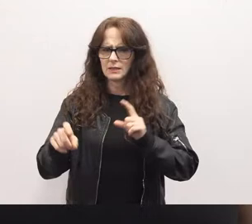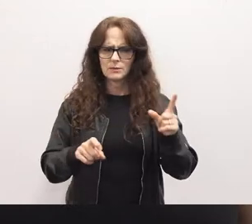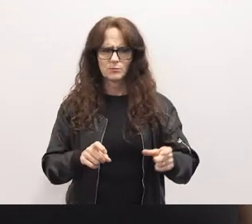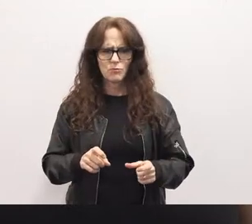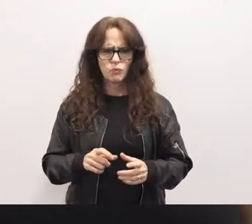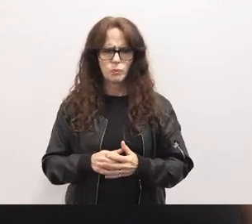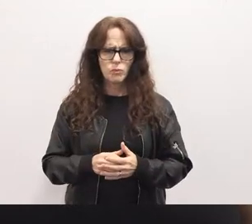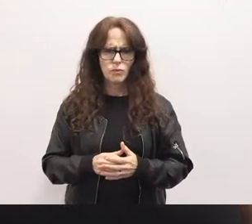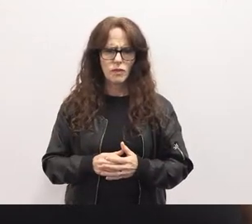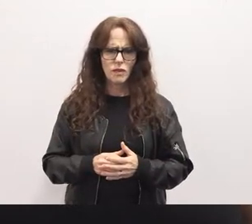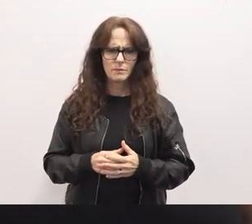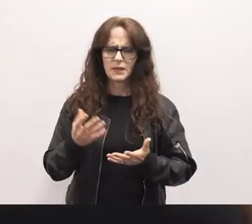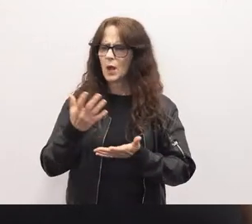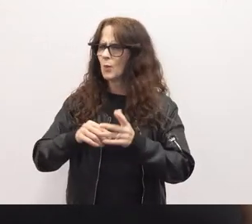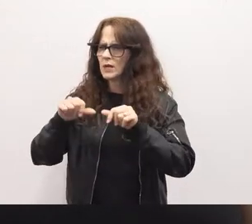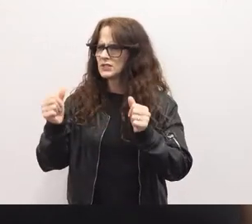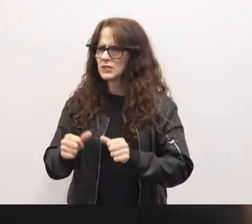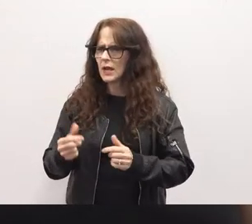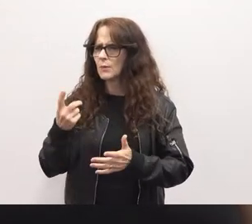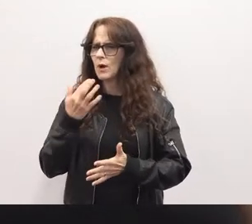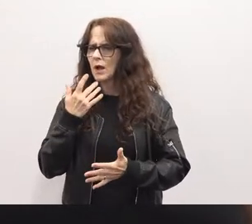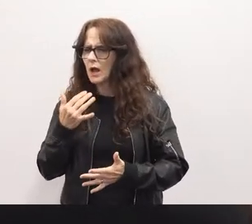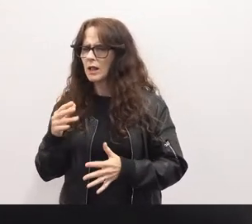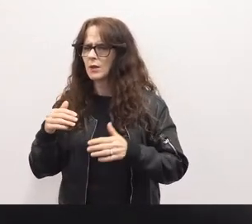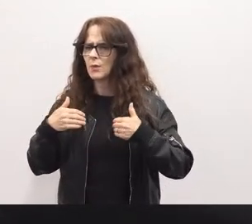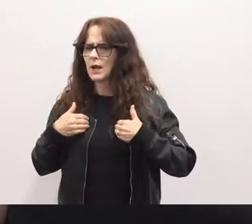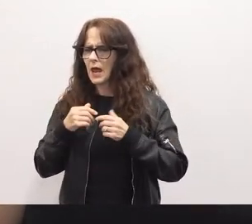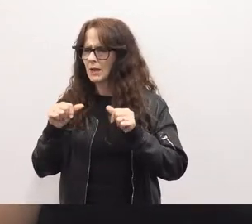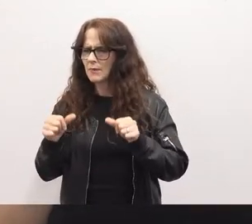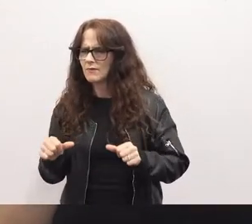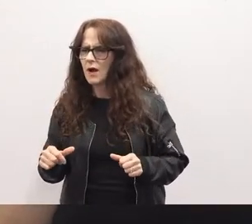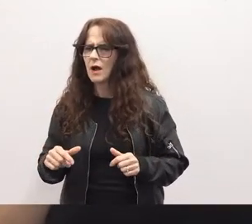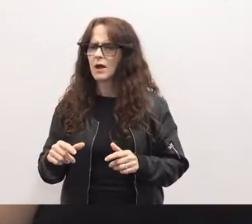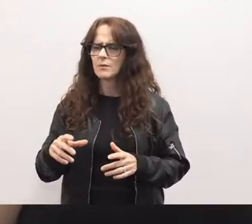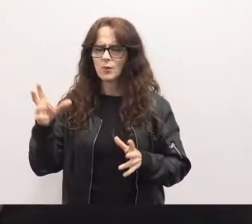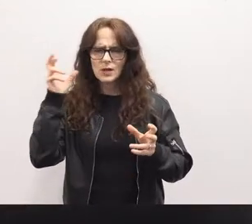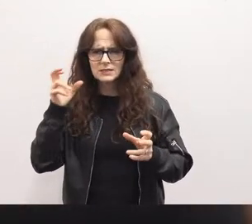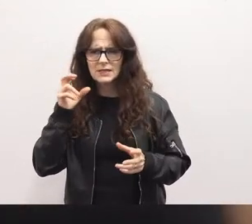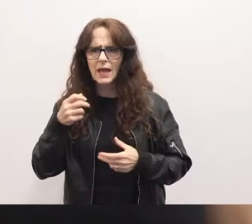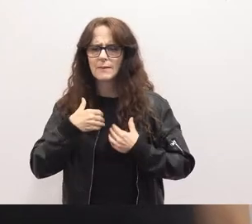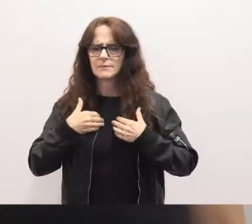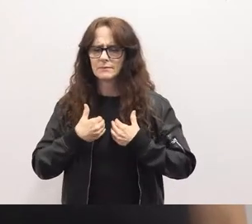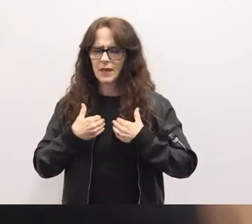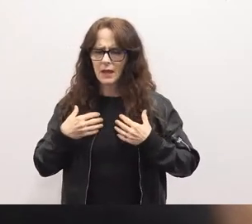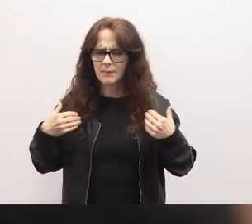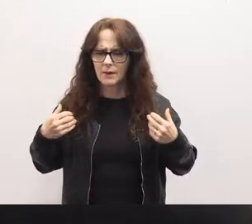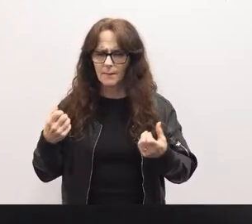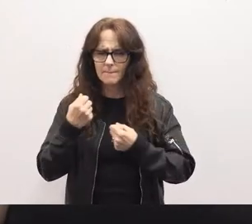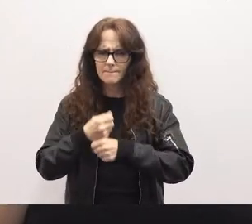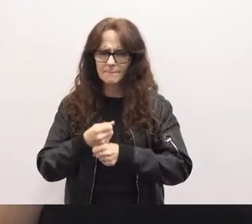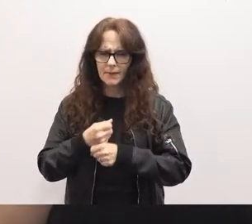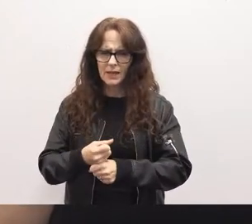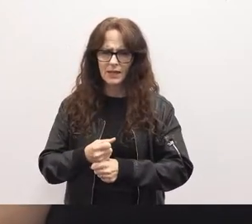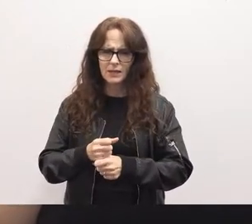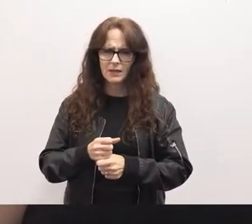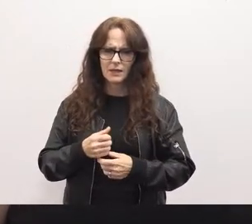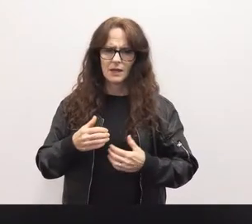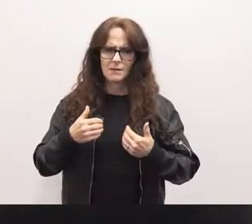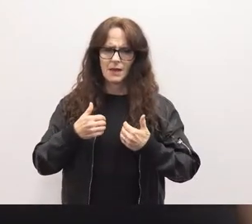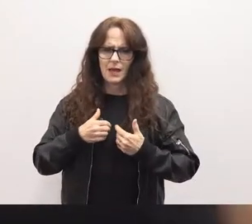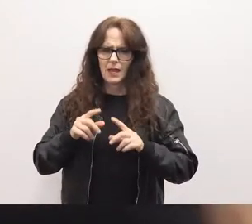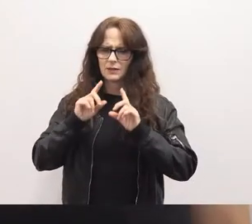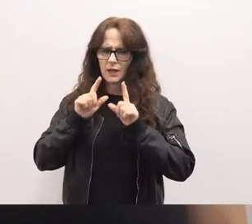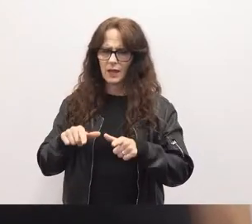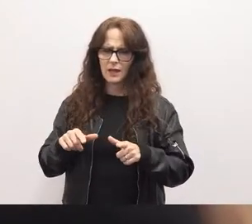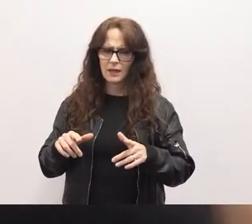would ask, what shape is this? What color is this? What animal form is this? What sounds does the animal make? I answer them. My child would be so happy,